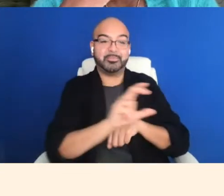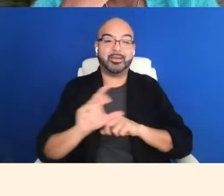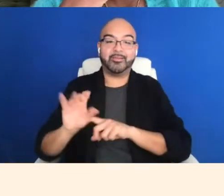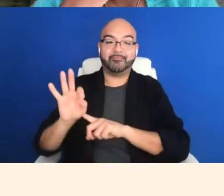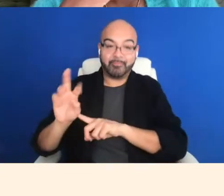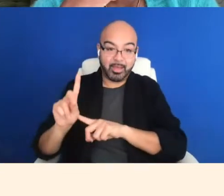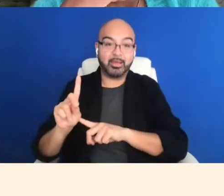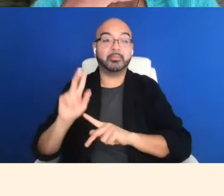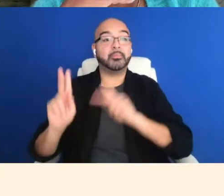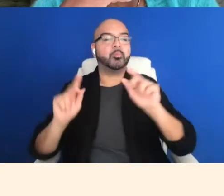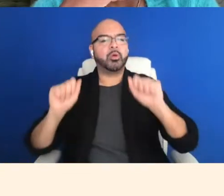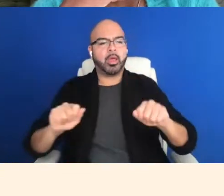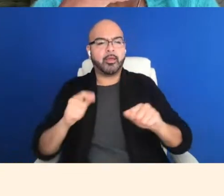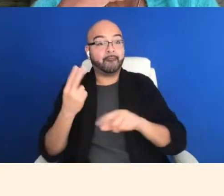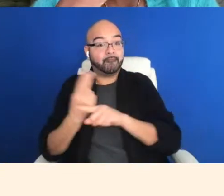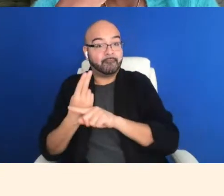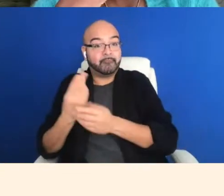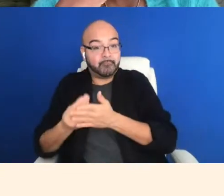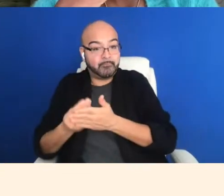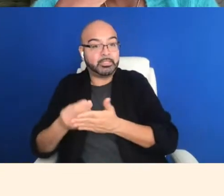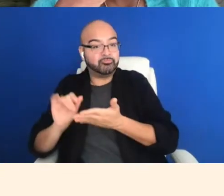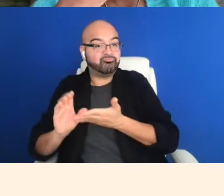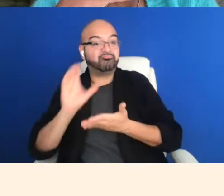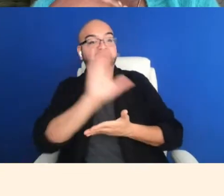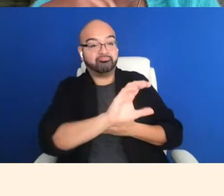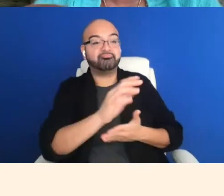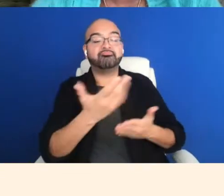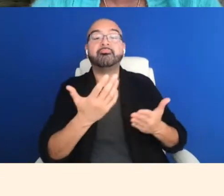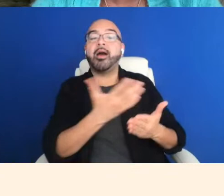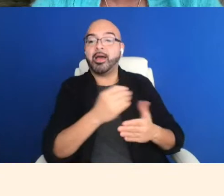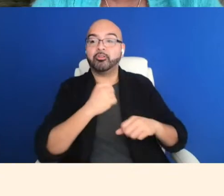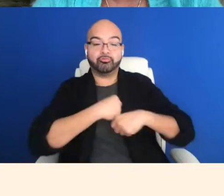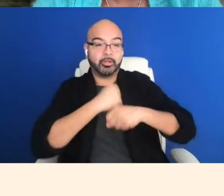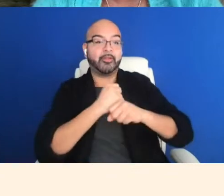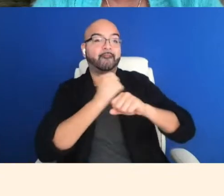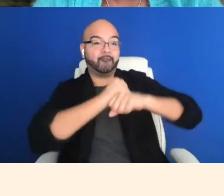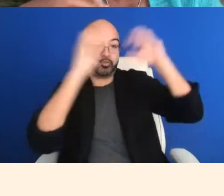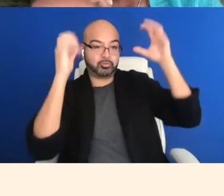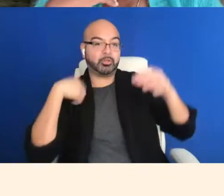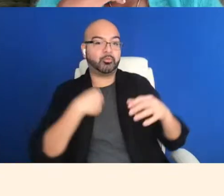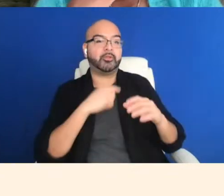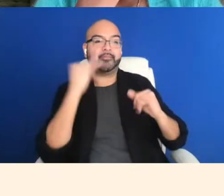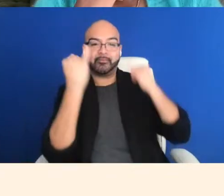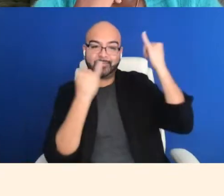capital and create a future that we have envisioned and generated together.